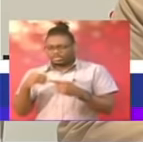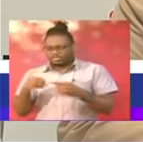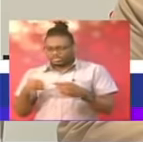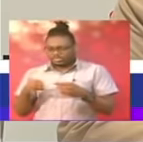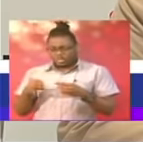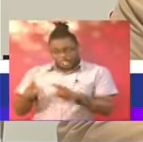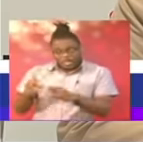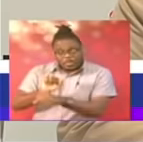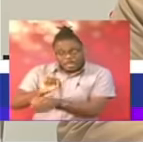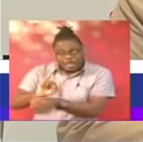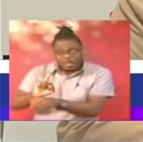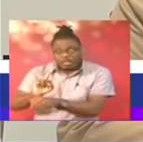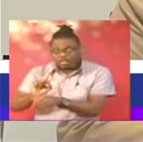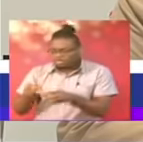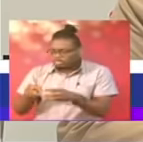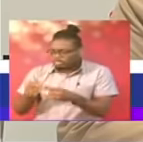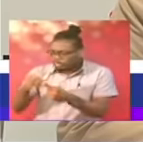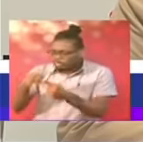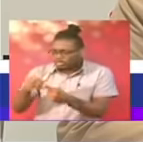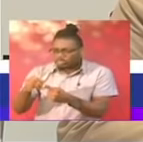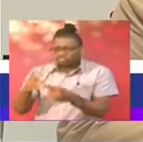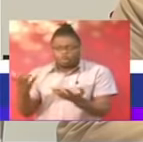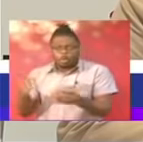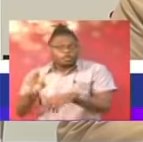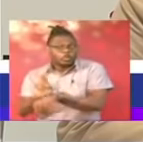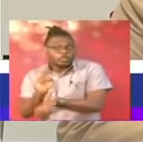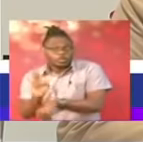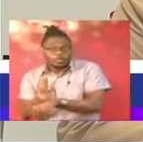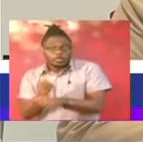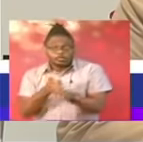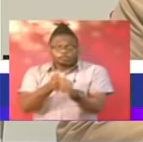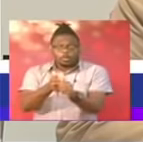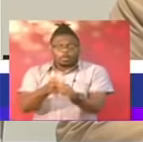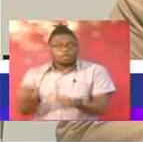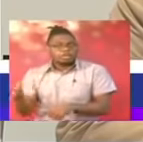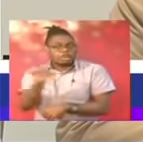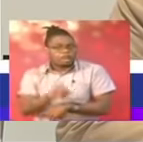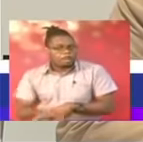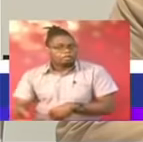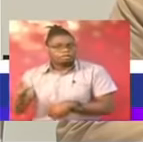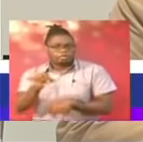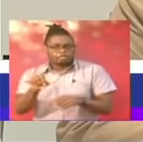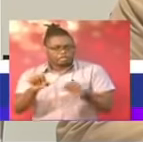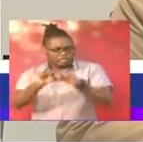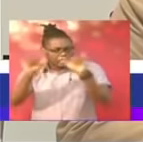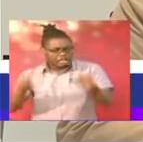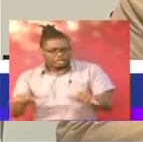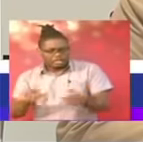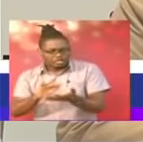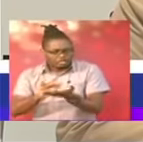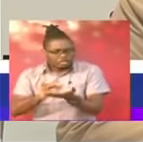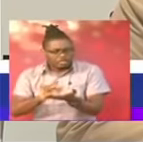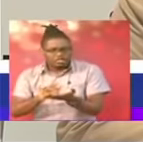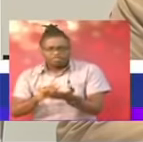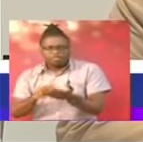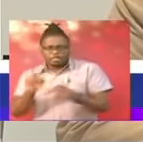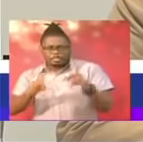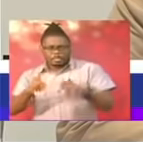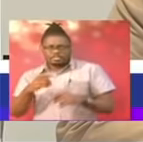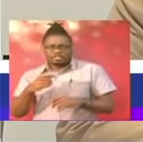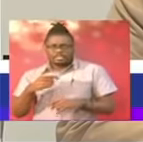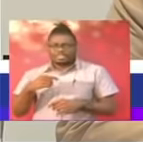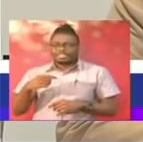and that that is being done as we speak. That medication is being given to those who require it based on the clinical presentation. I don't